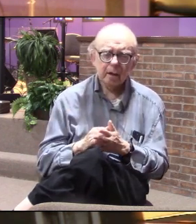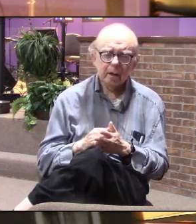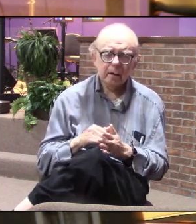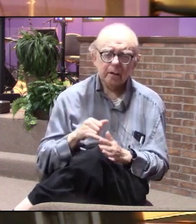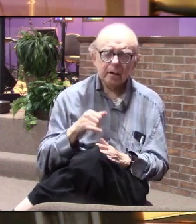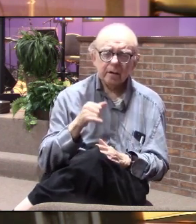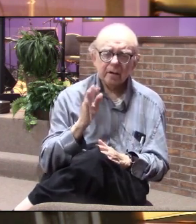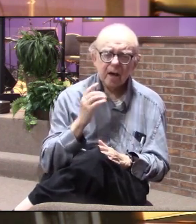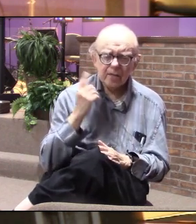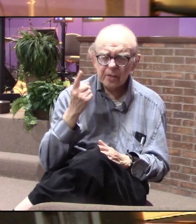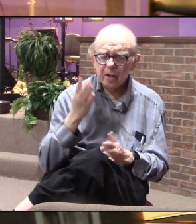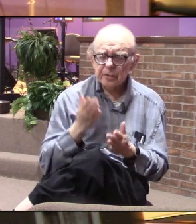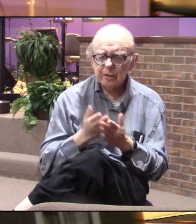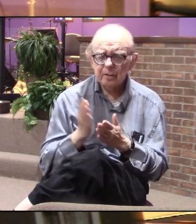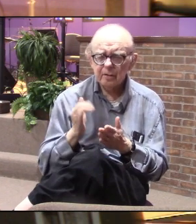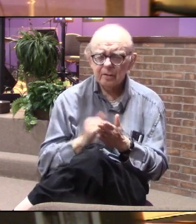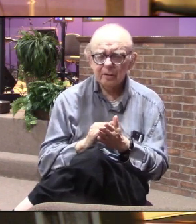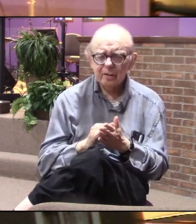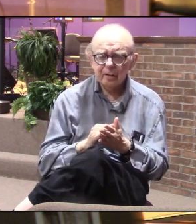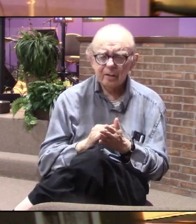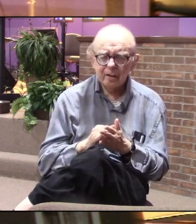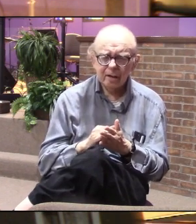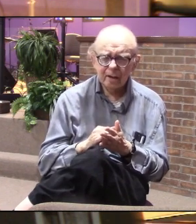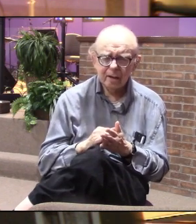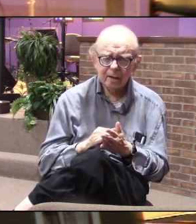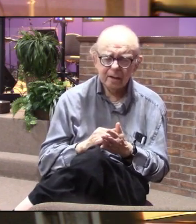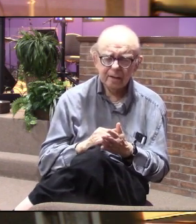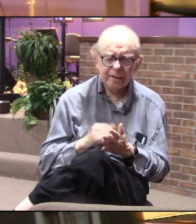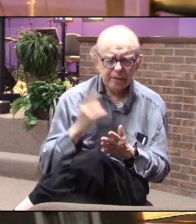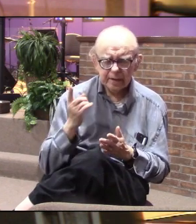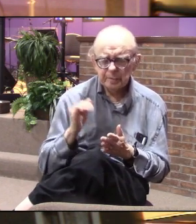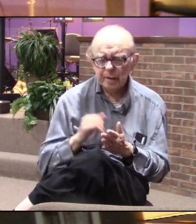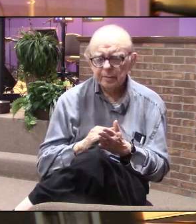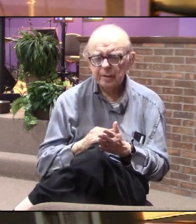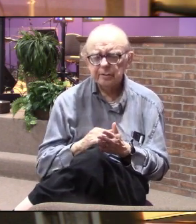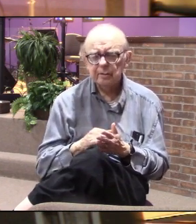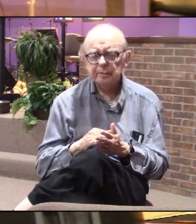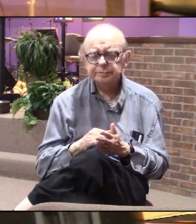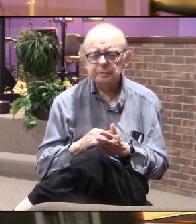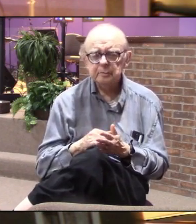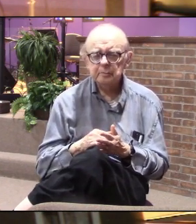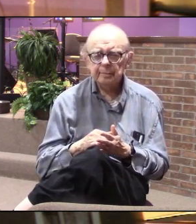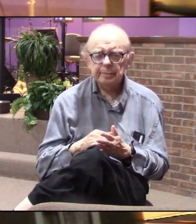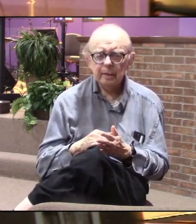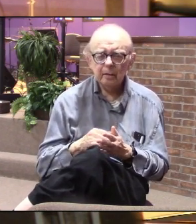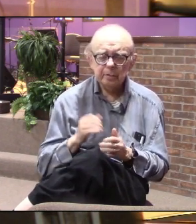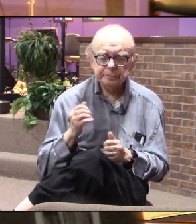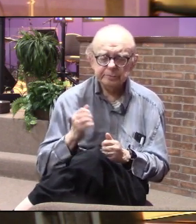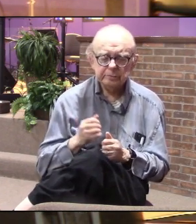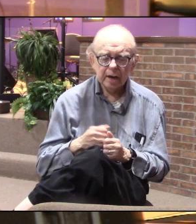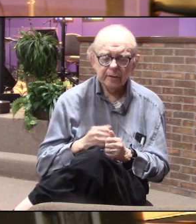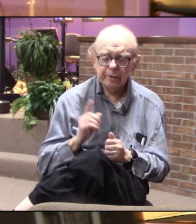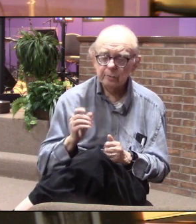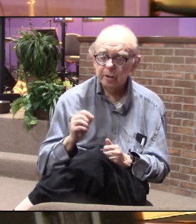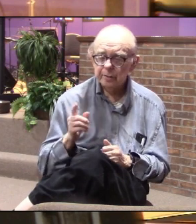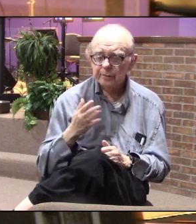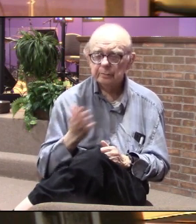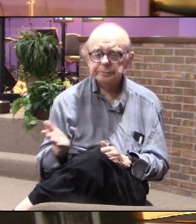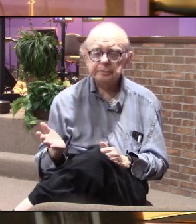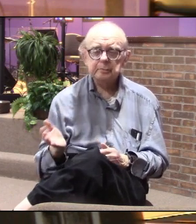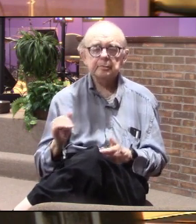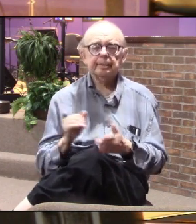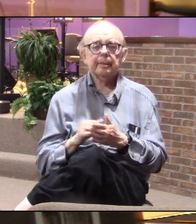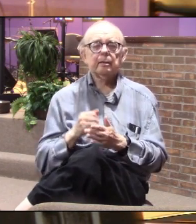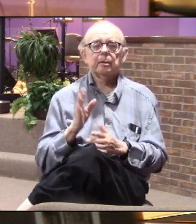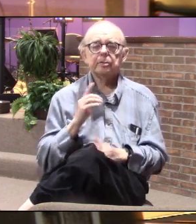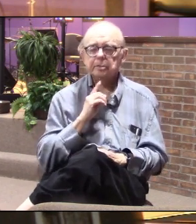thought out. Did you ever get this? Every one of you that